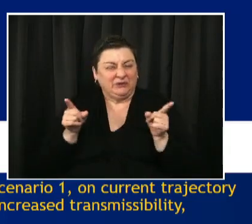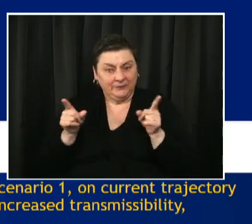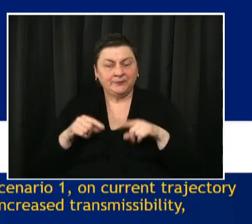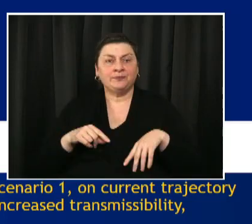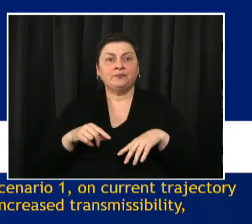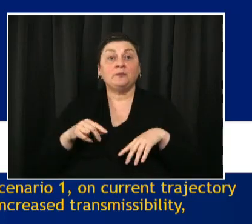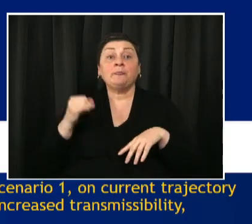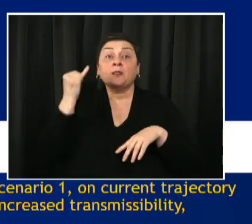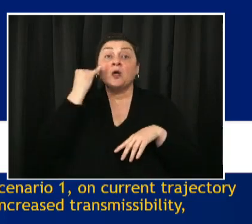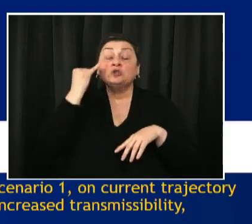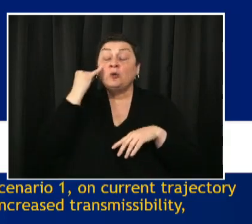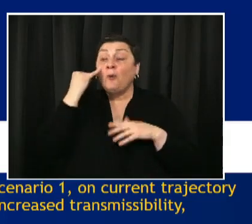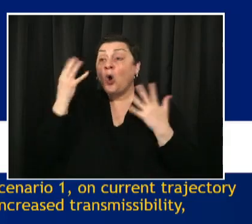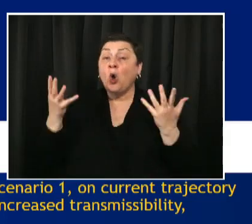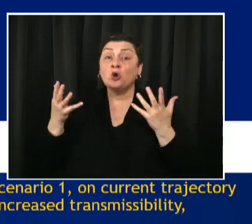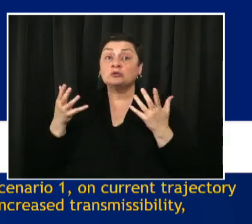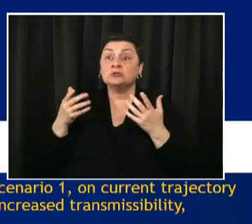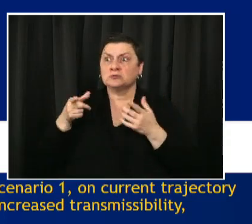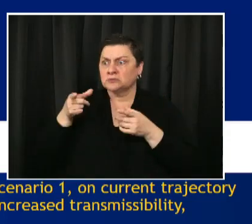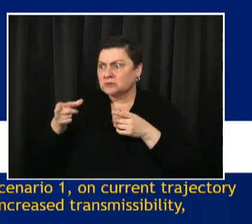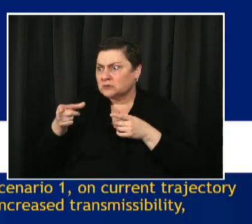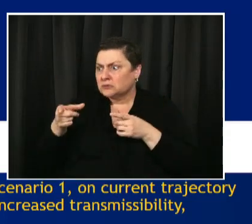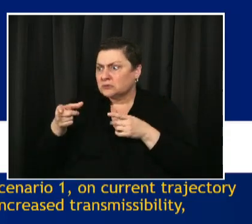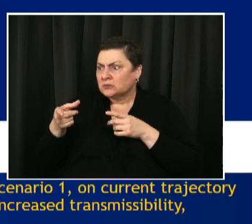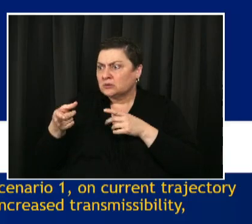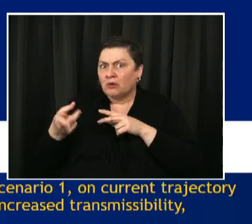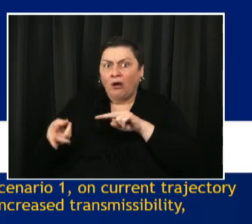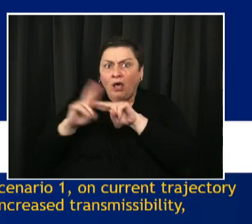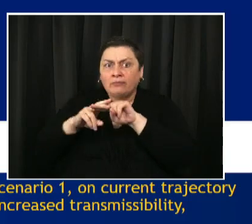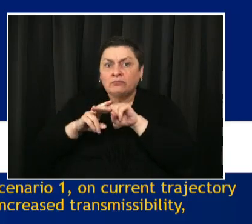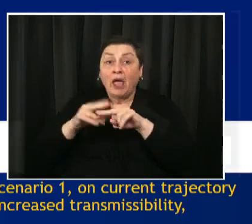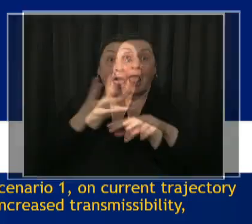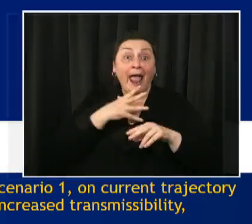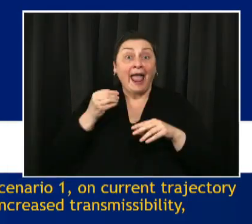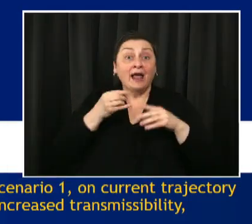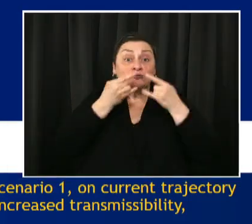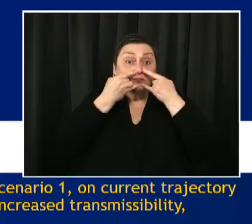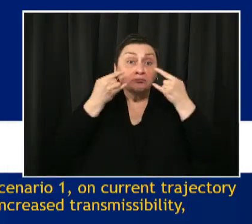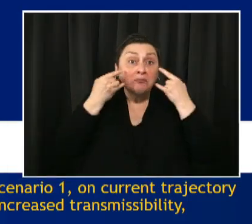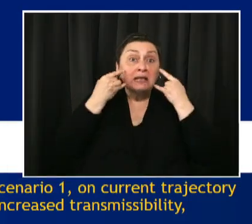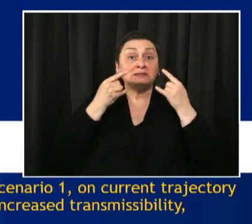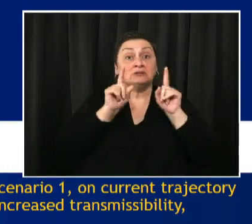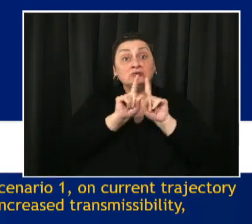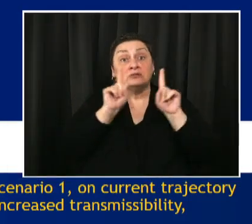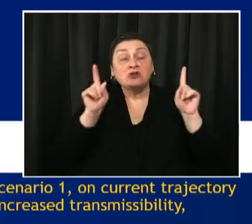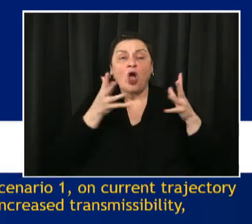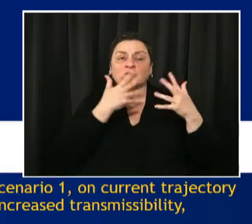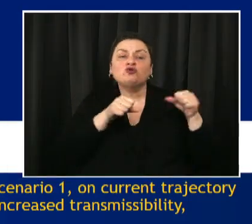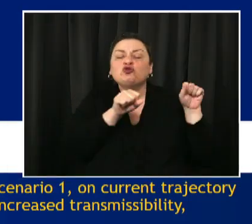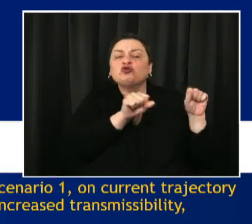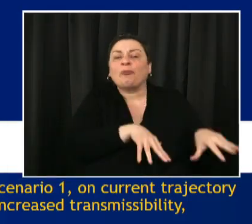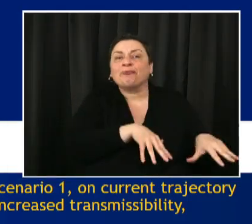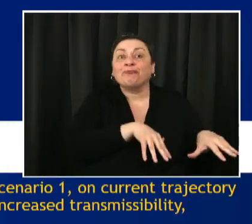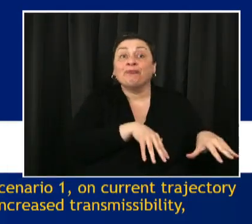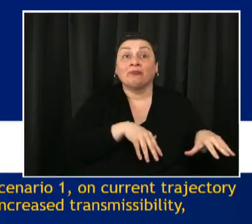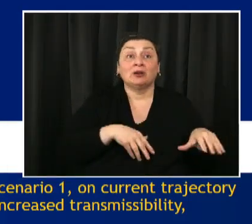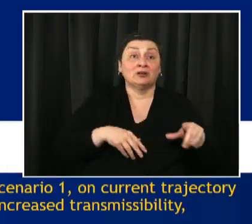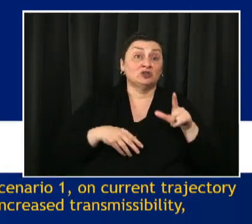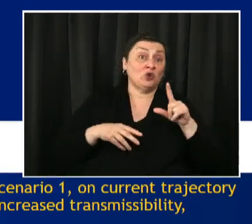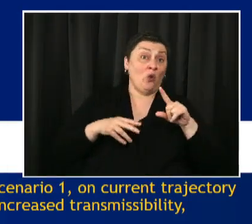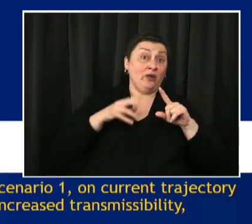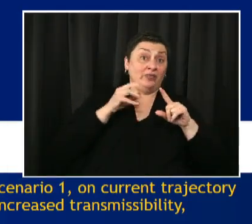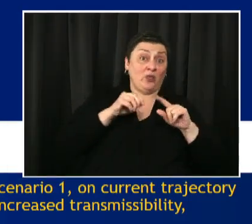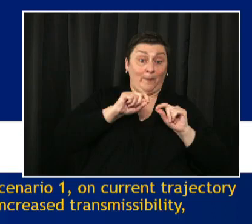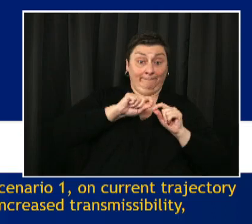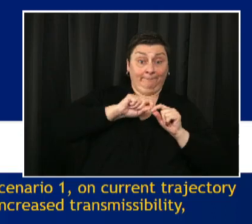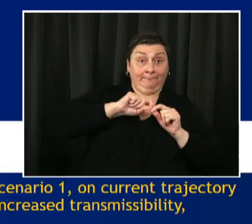in transmission control? So here the dotted lines show what happens with B117,